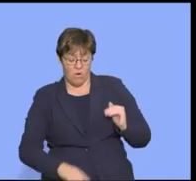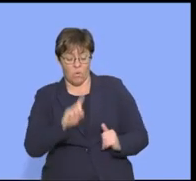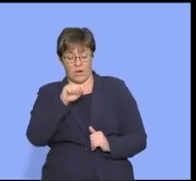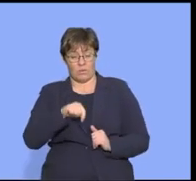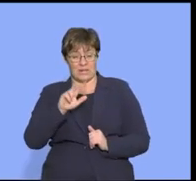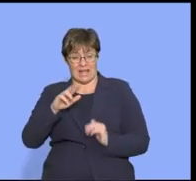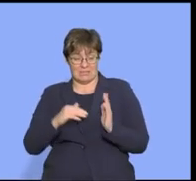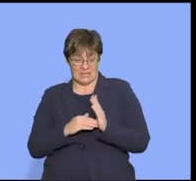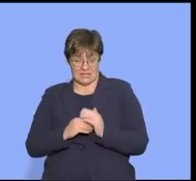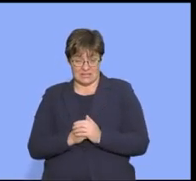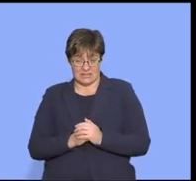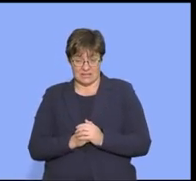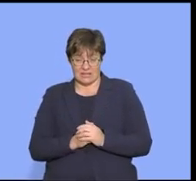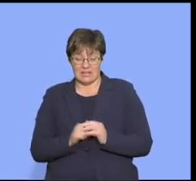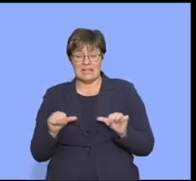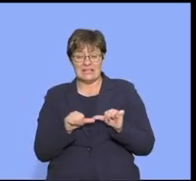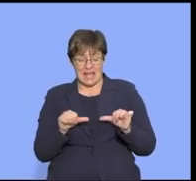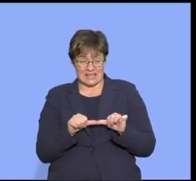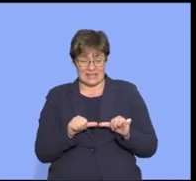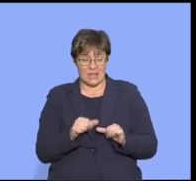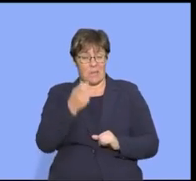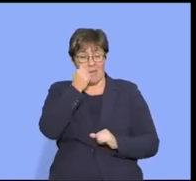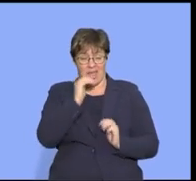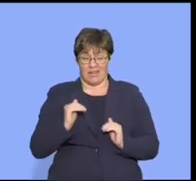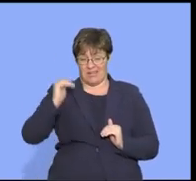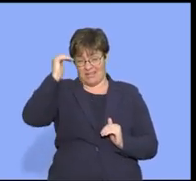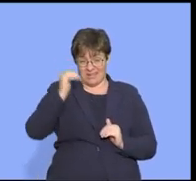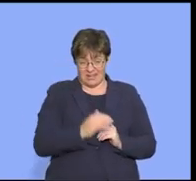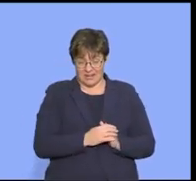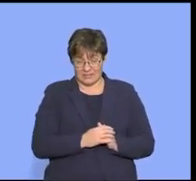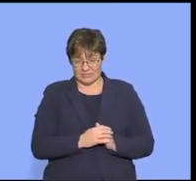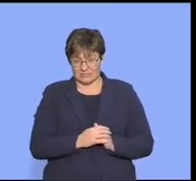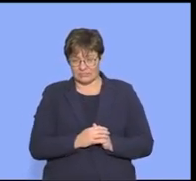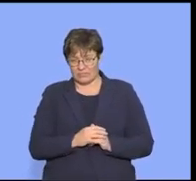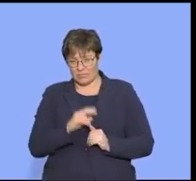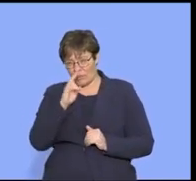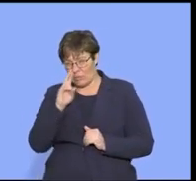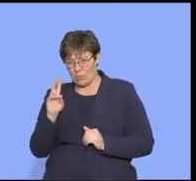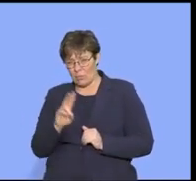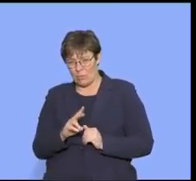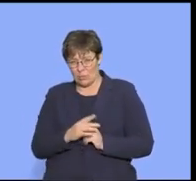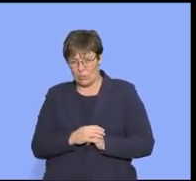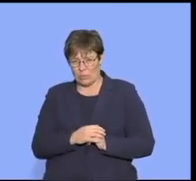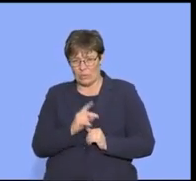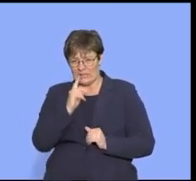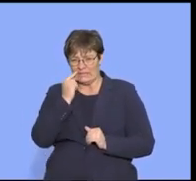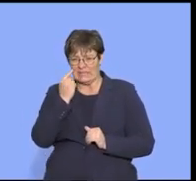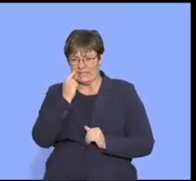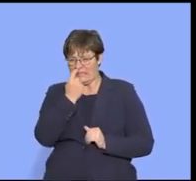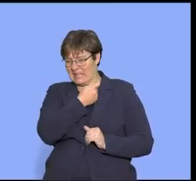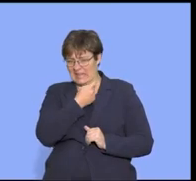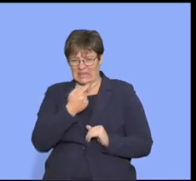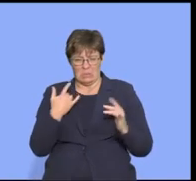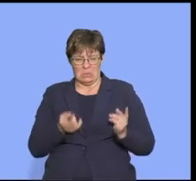1.8 meters, the size of a grown man. And just look at those teeth.